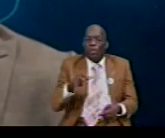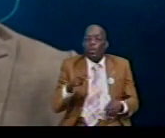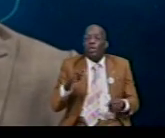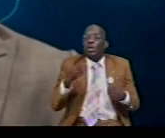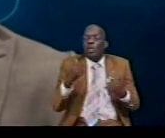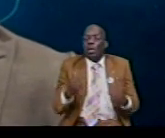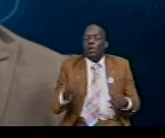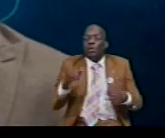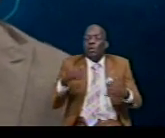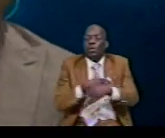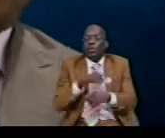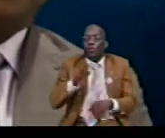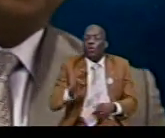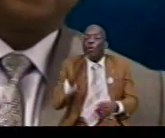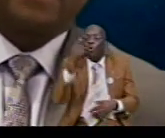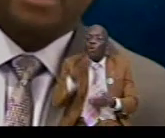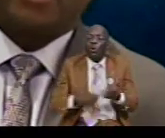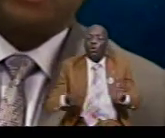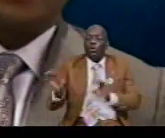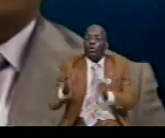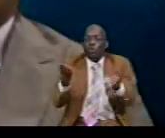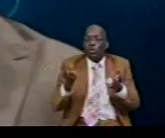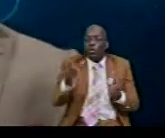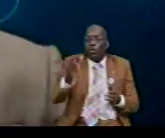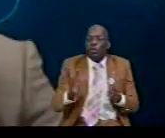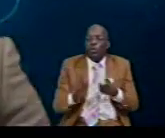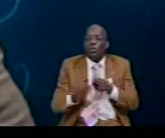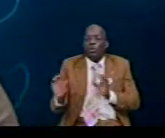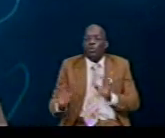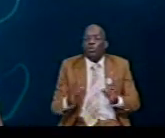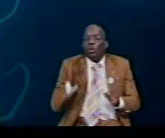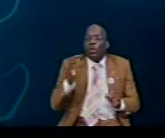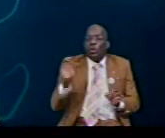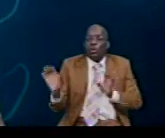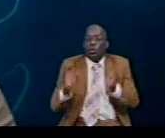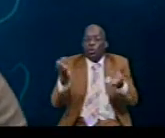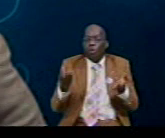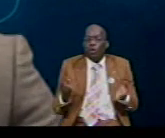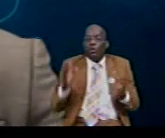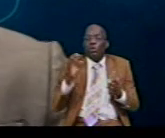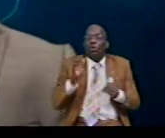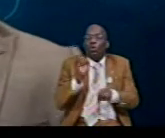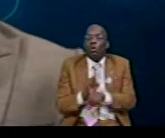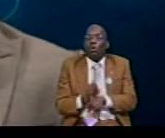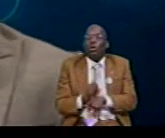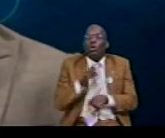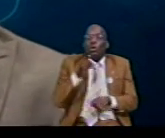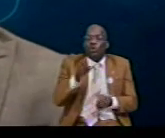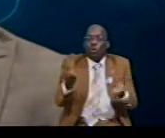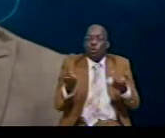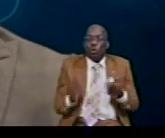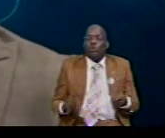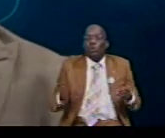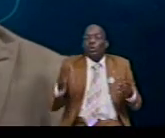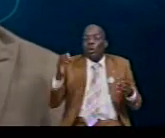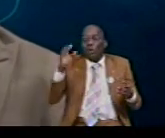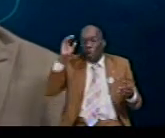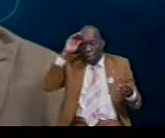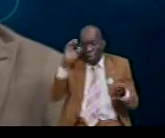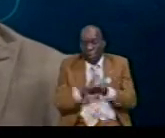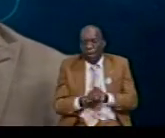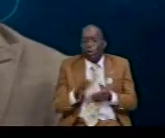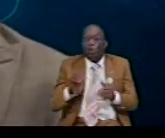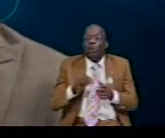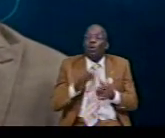for you. Are you looking for a job? Or you are looking for your family, husband, or your wife? Or you are so disappointed in